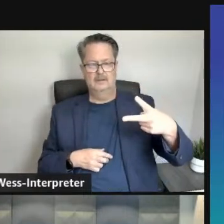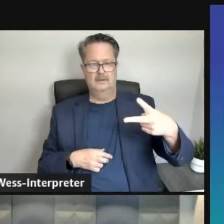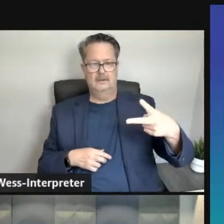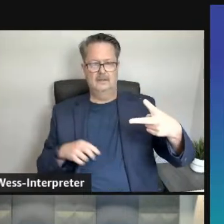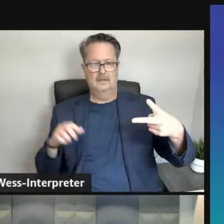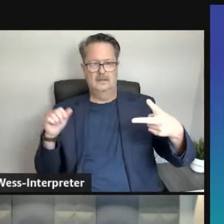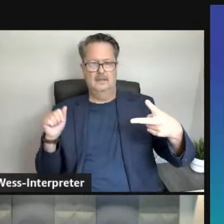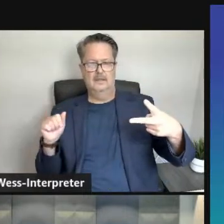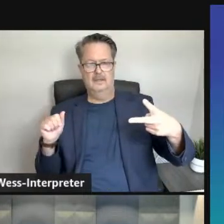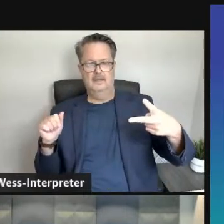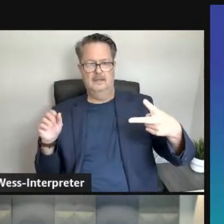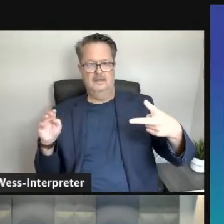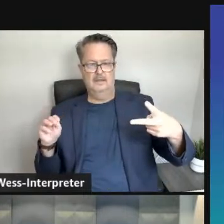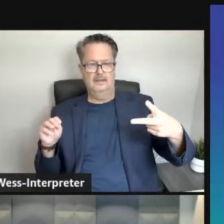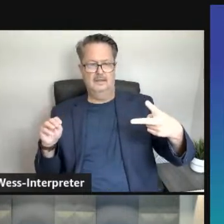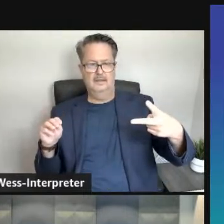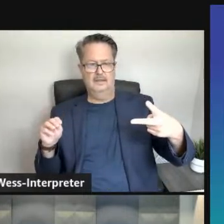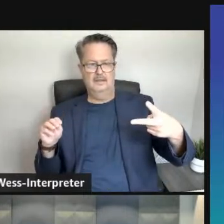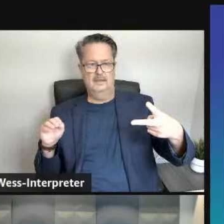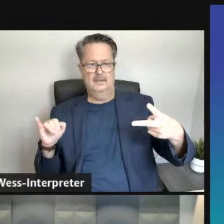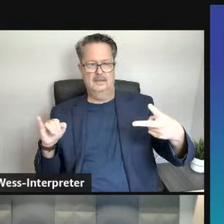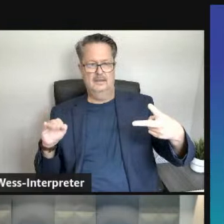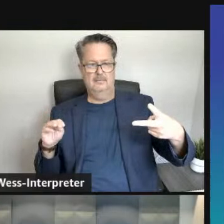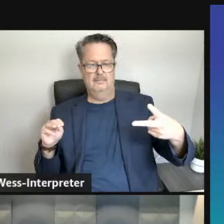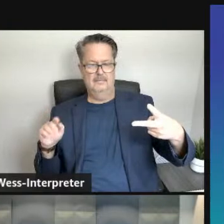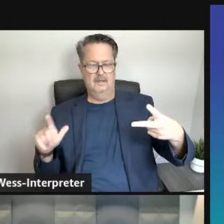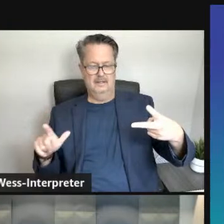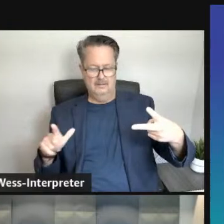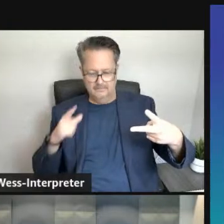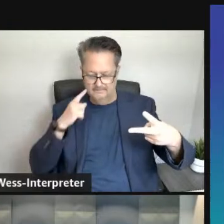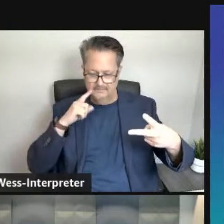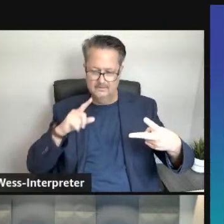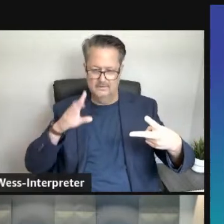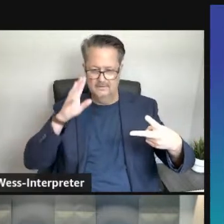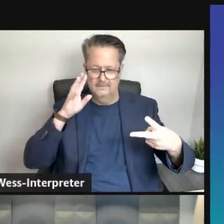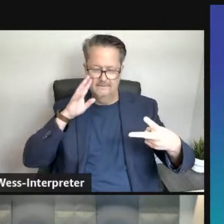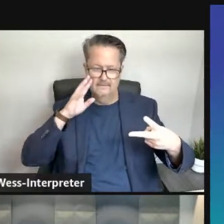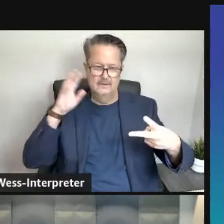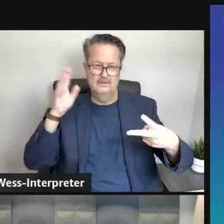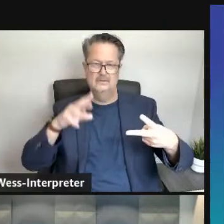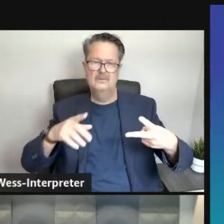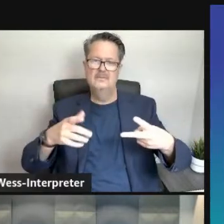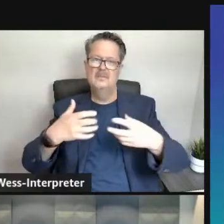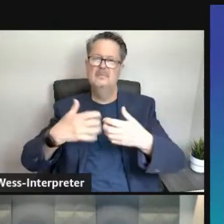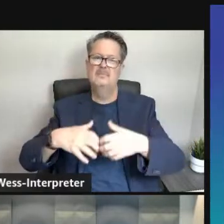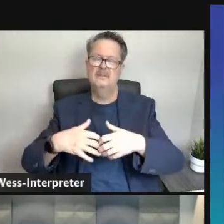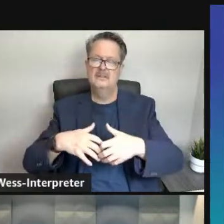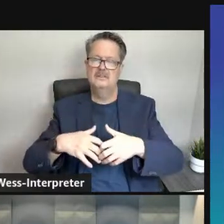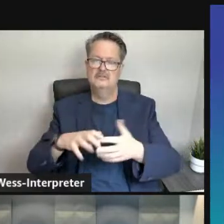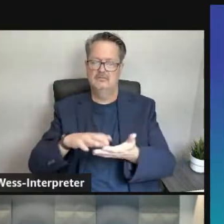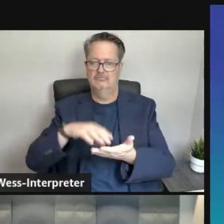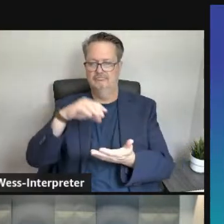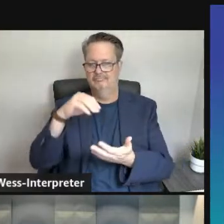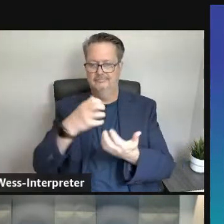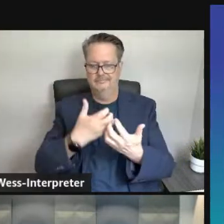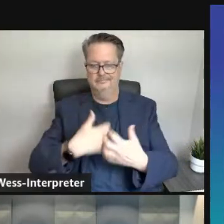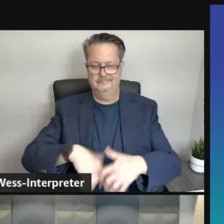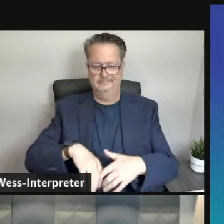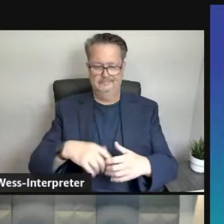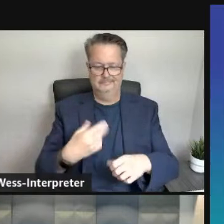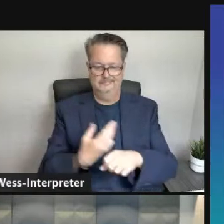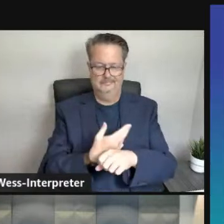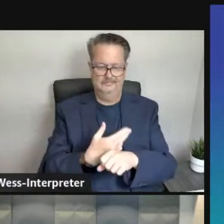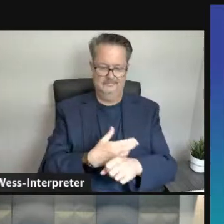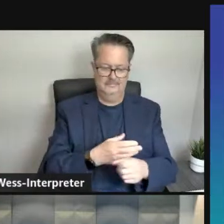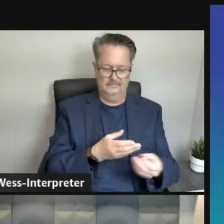AI, artificial intelligence and machine learning workloads. So we offer the machine learning frameworks such as Ray today and